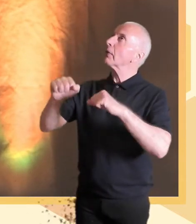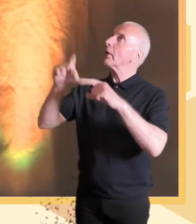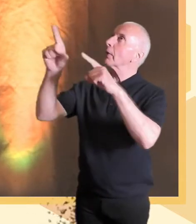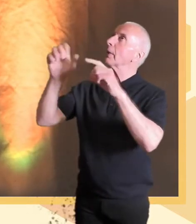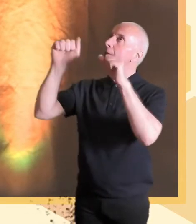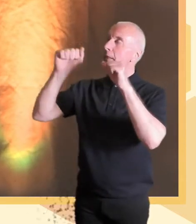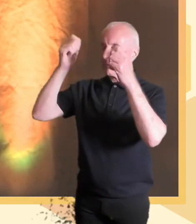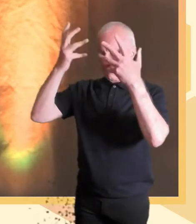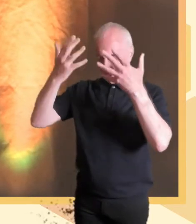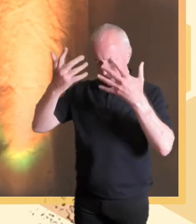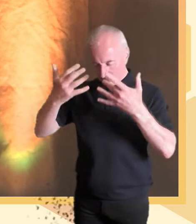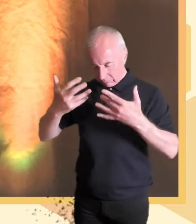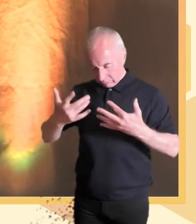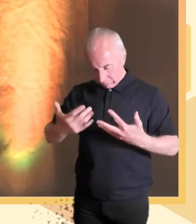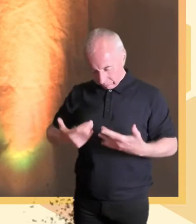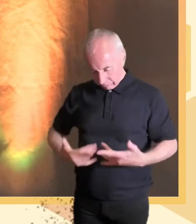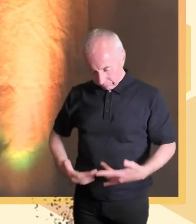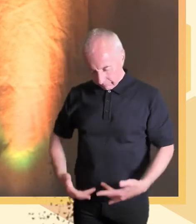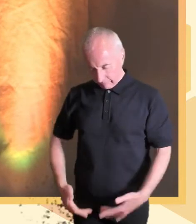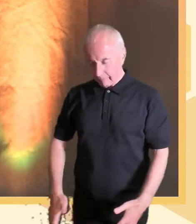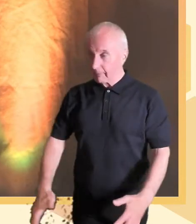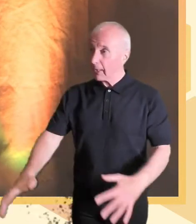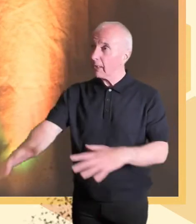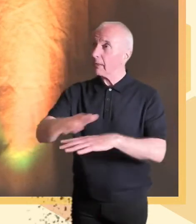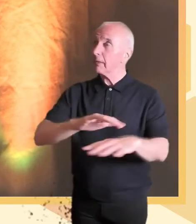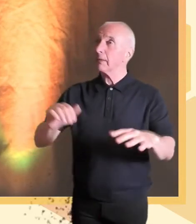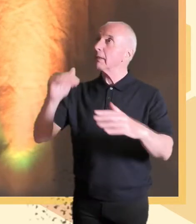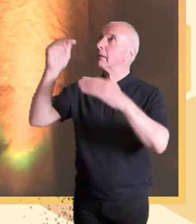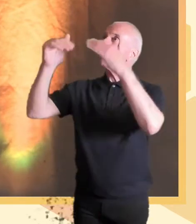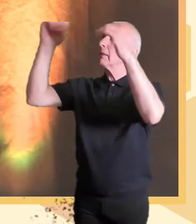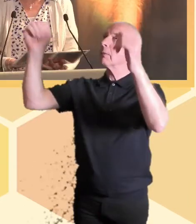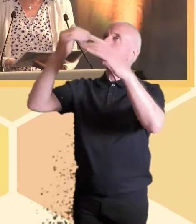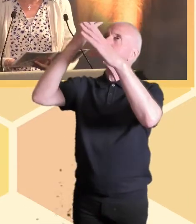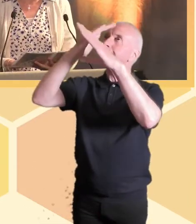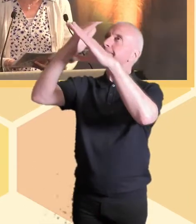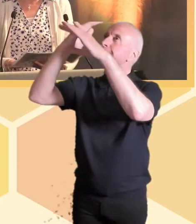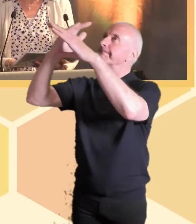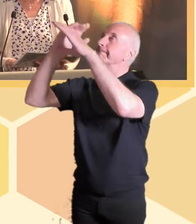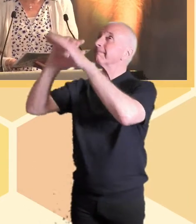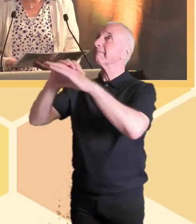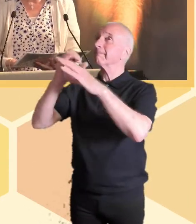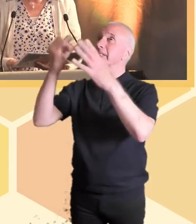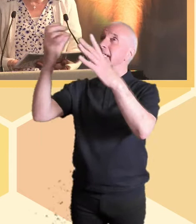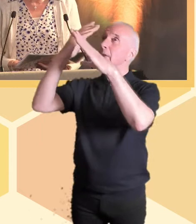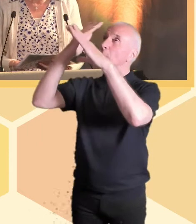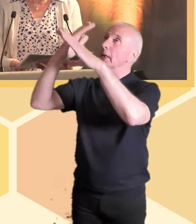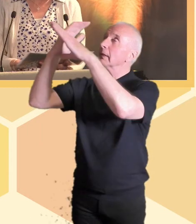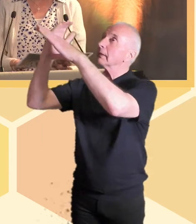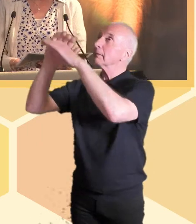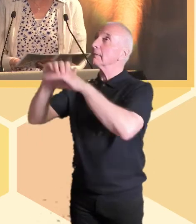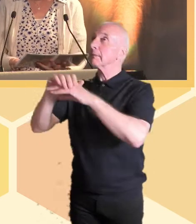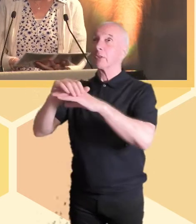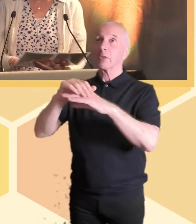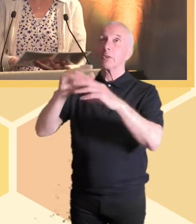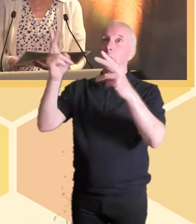robe filled the temple. Above him were seraphim, each with 6 wings. With 2 wings